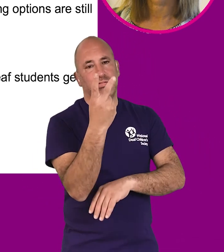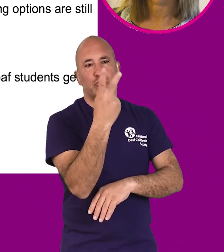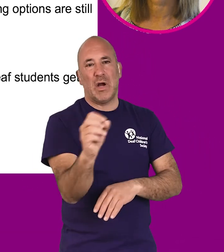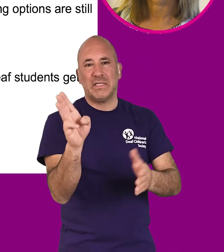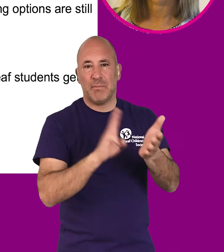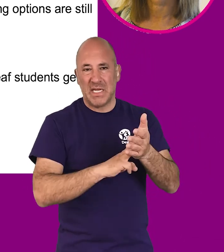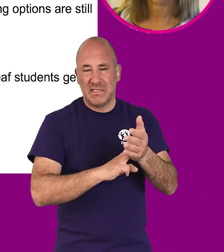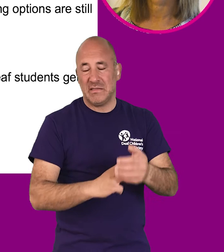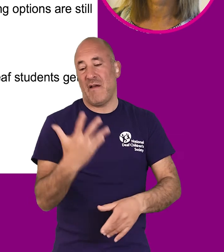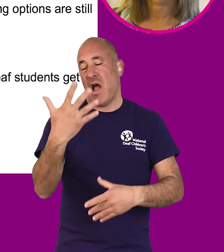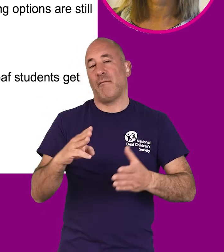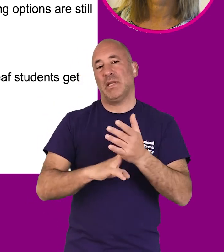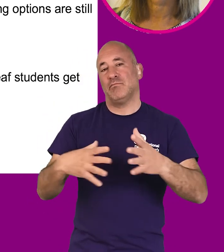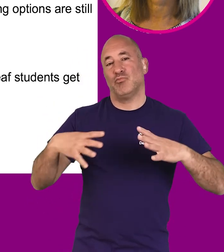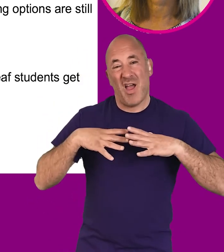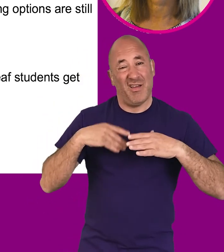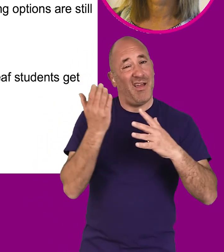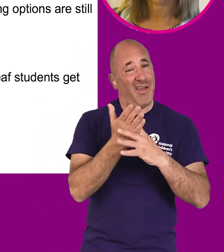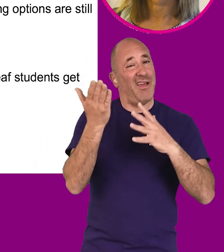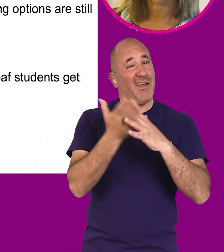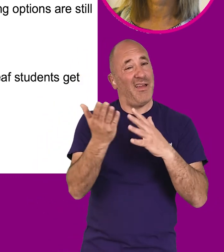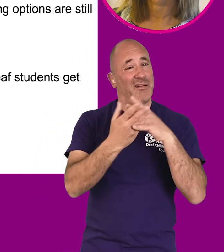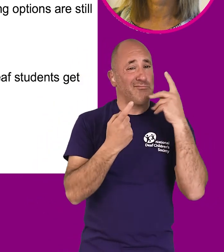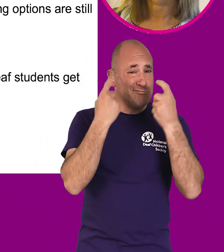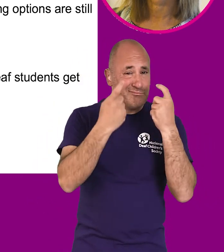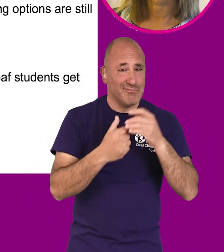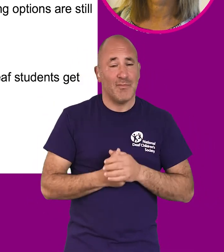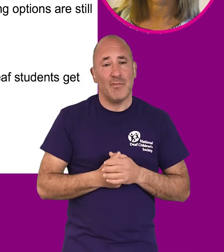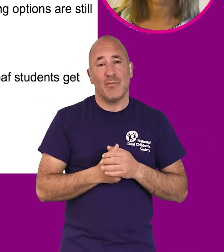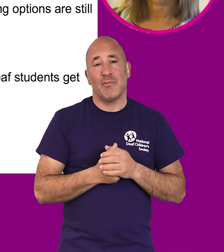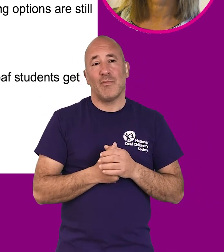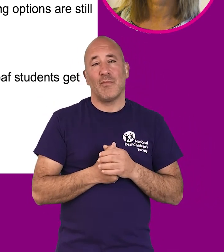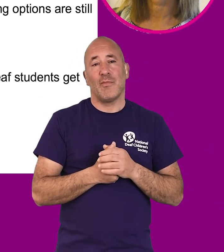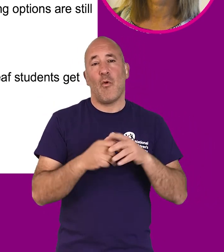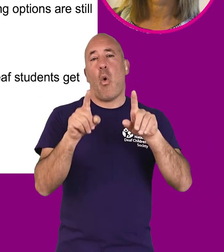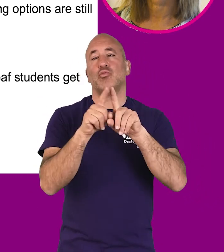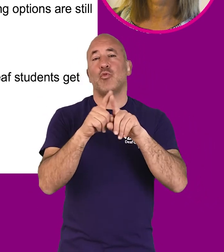5-minute break, and then another 20 minutes, and factor it in like that.